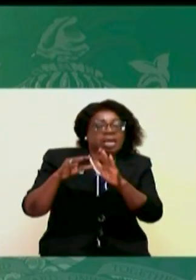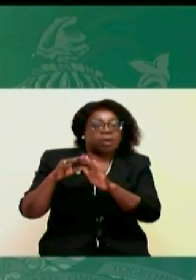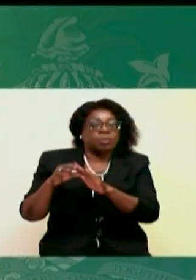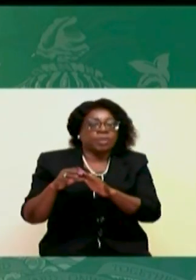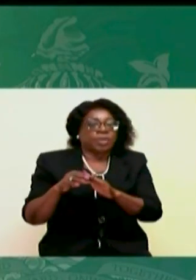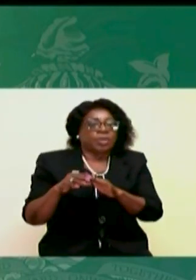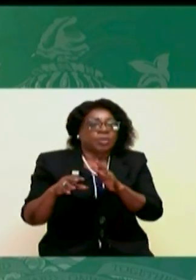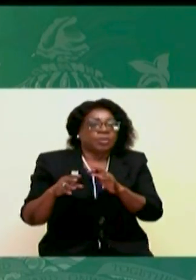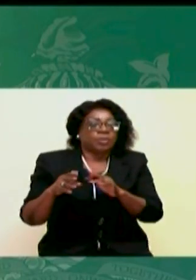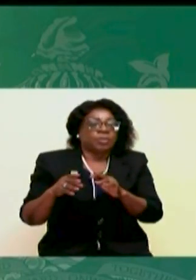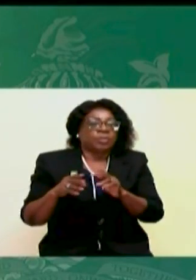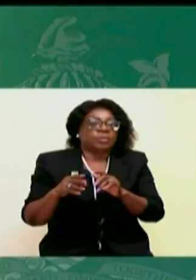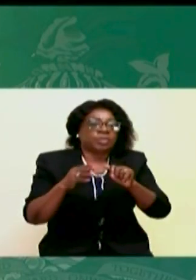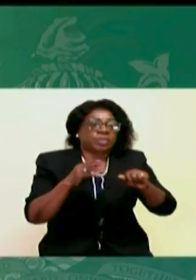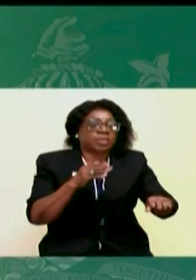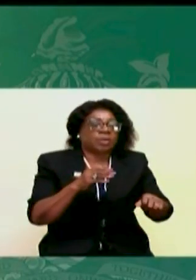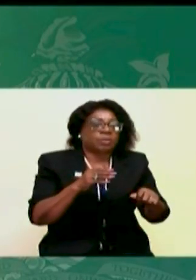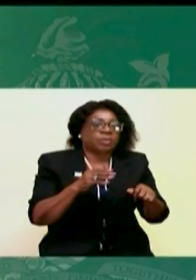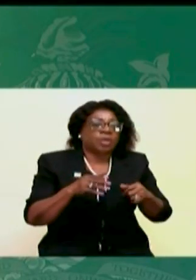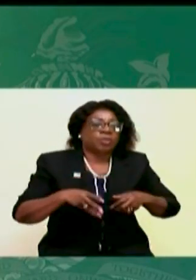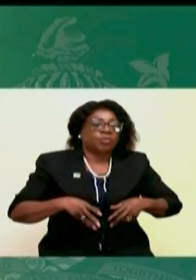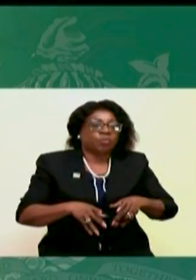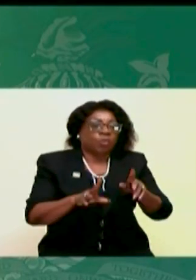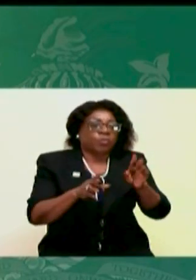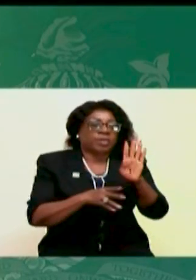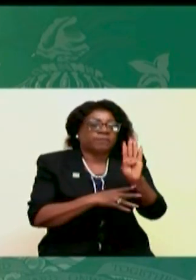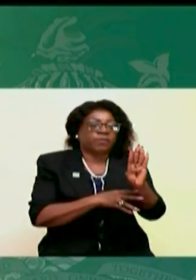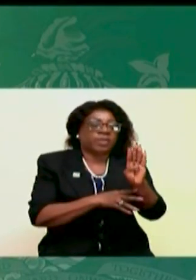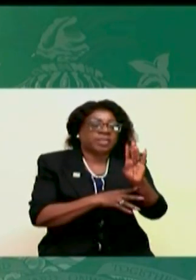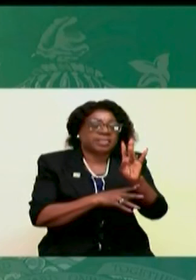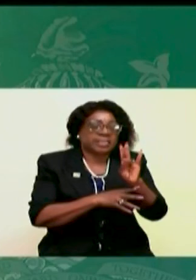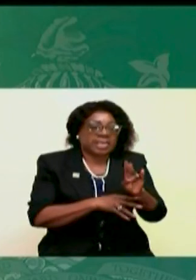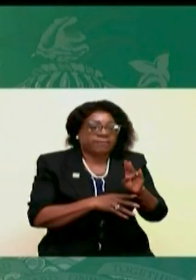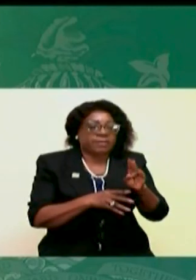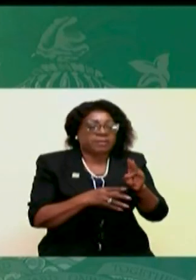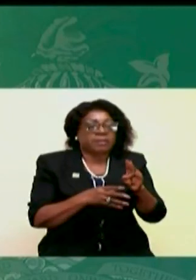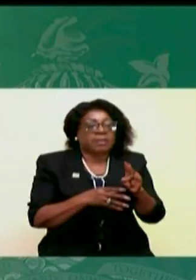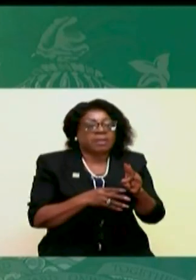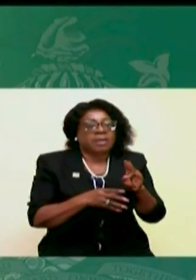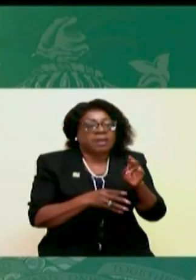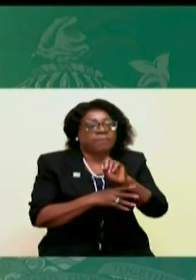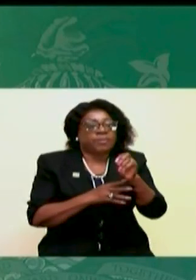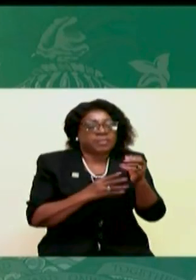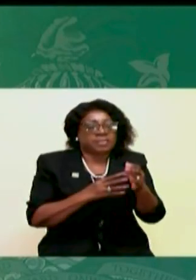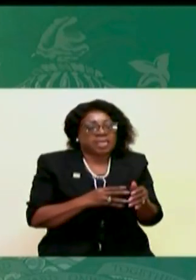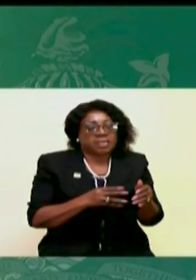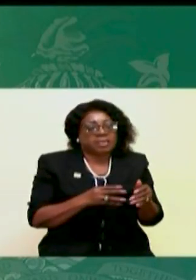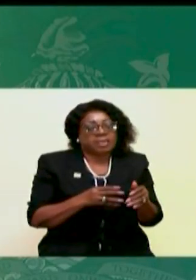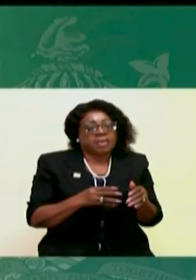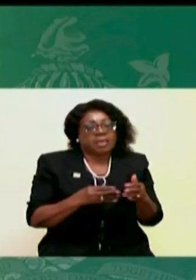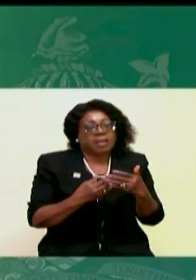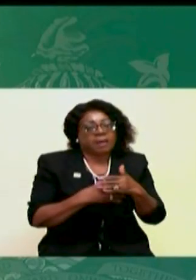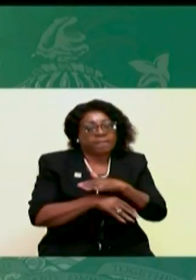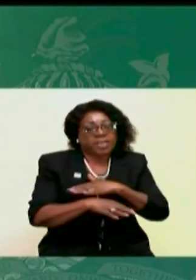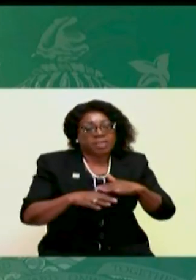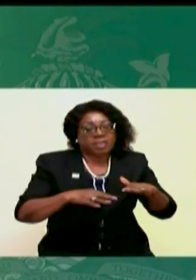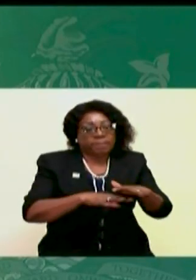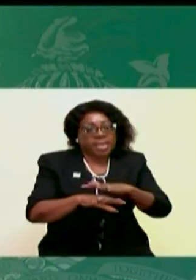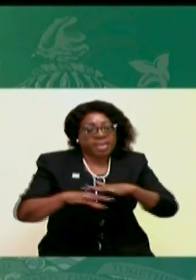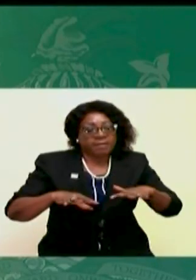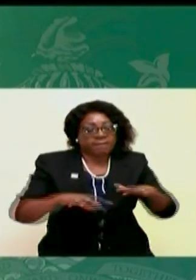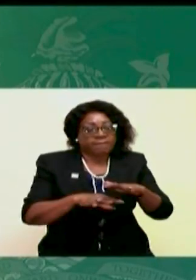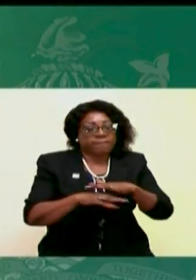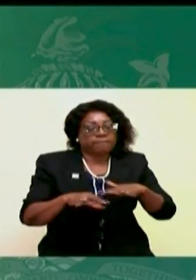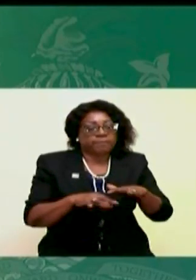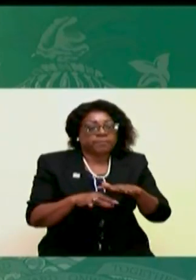Andrus, the roadway is 47% completely paved with hot mix asphalt. On completion,